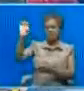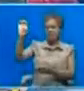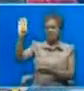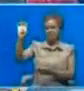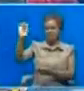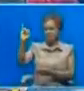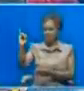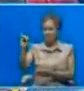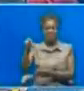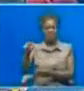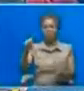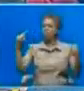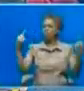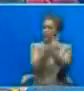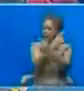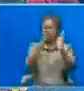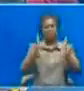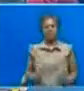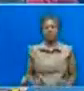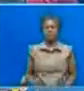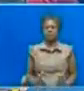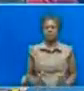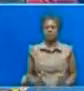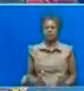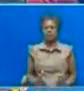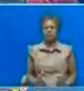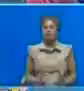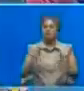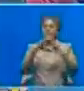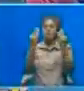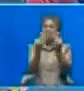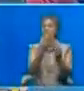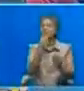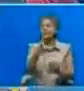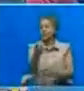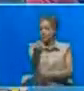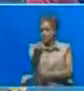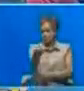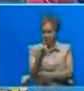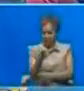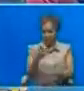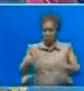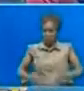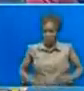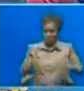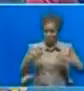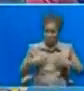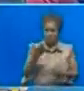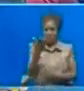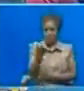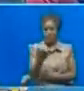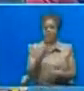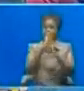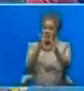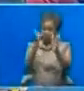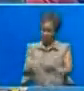Kiebey actually belongs to another man. And the man's family is now demanding for that body. KTN's Masi